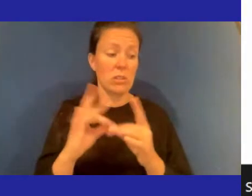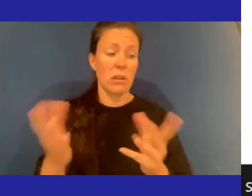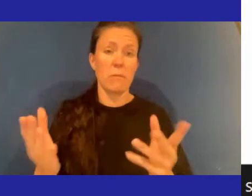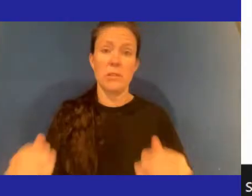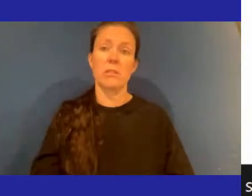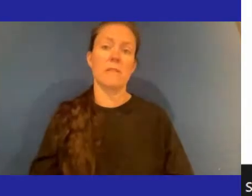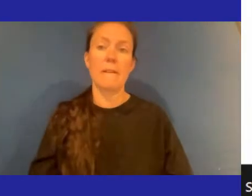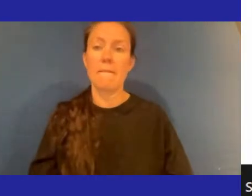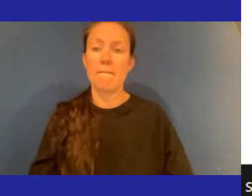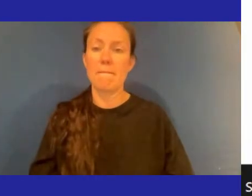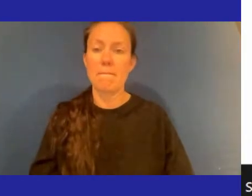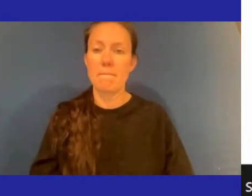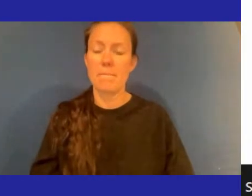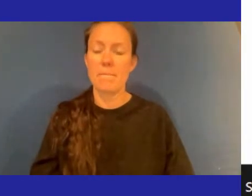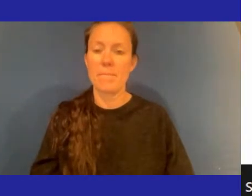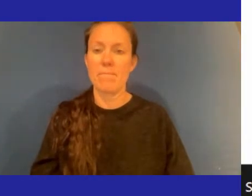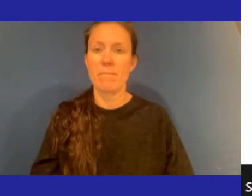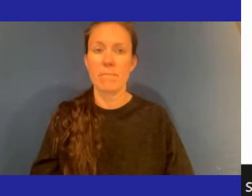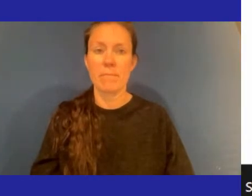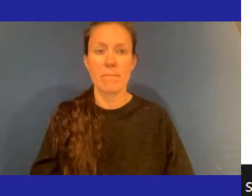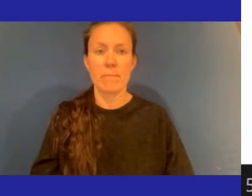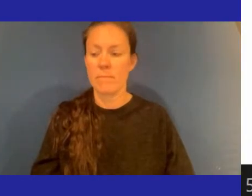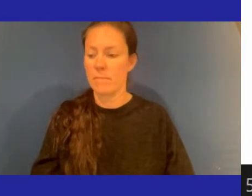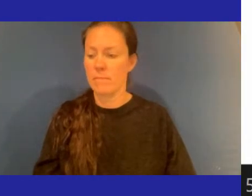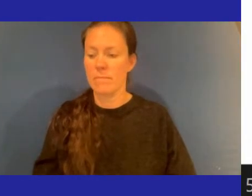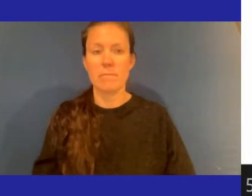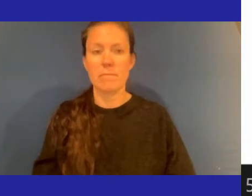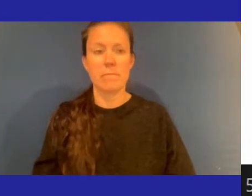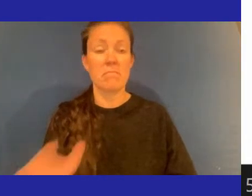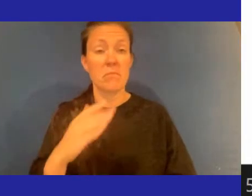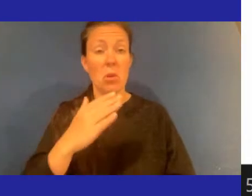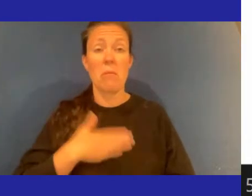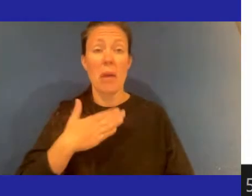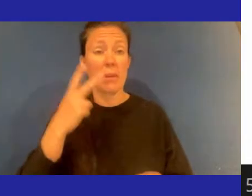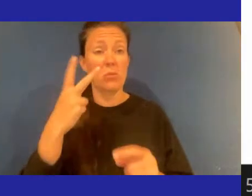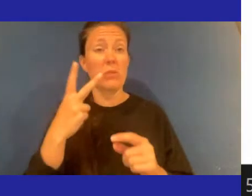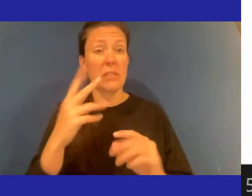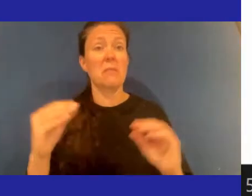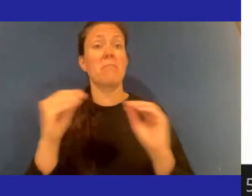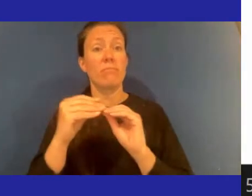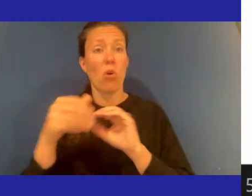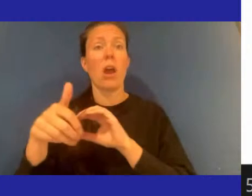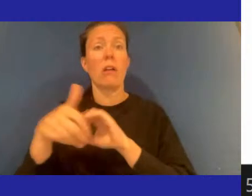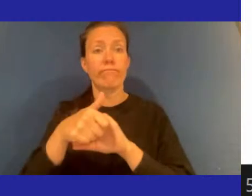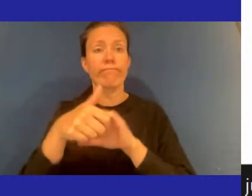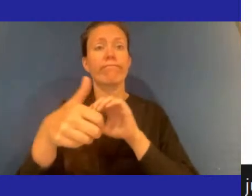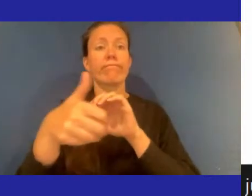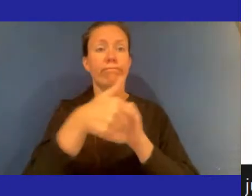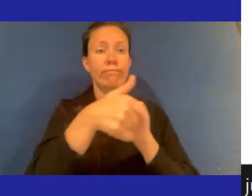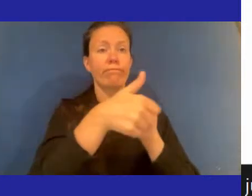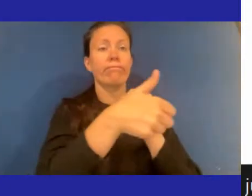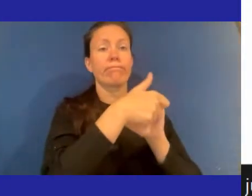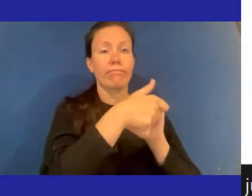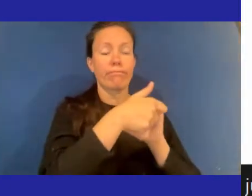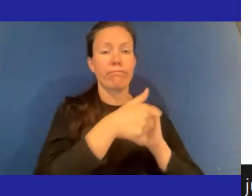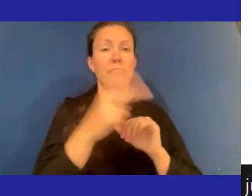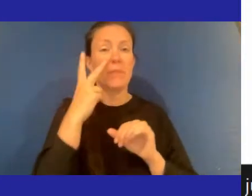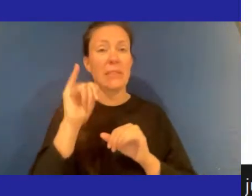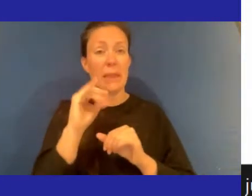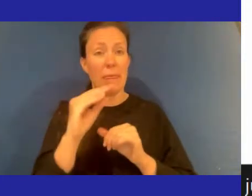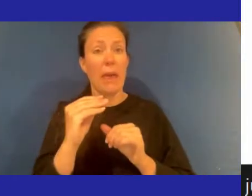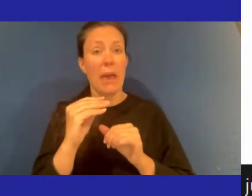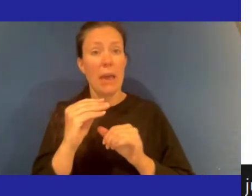thoughts? Dr. Pagan? Just happy to see the increased collaboration and coordination. I think it has always been there, but seeing a growth